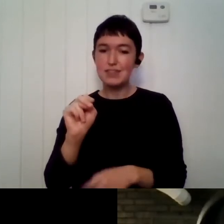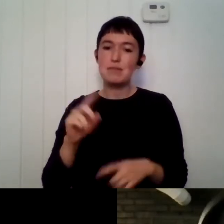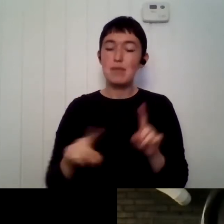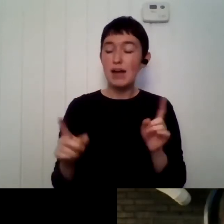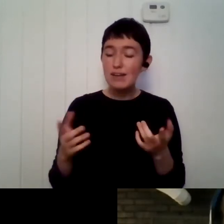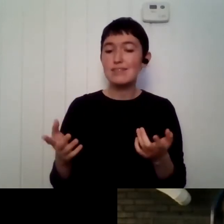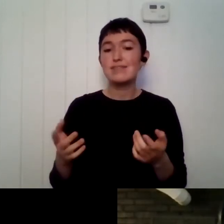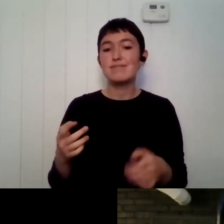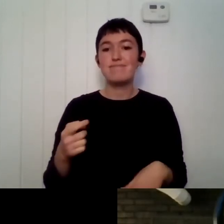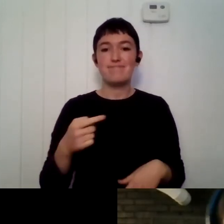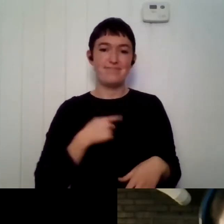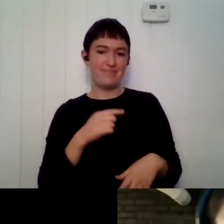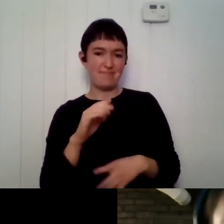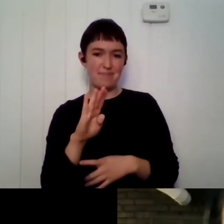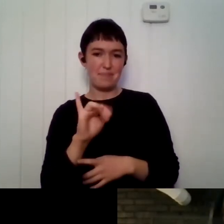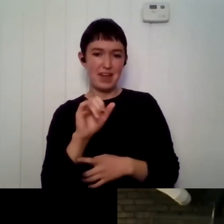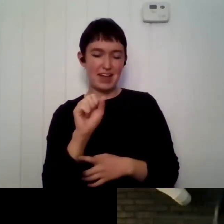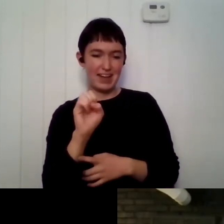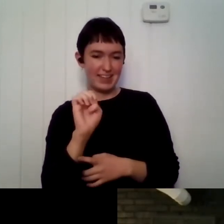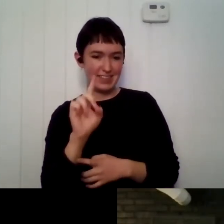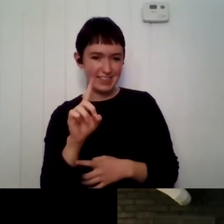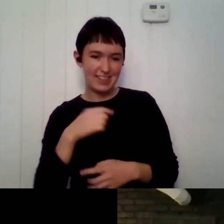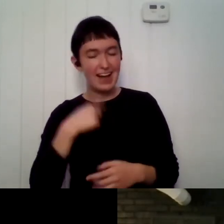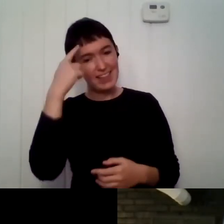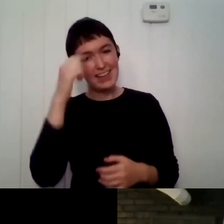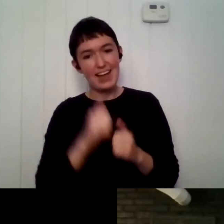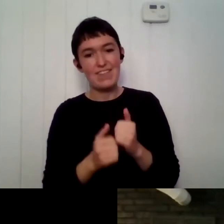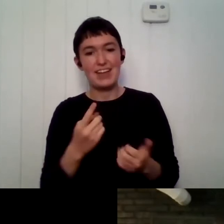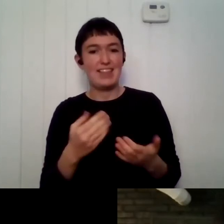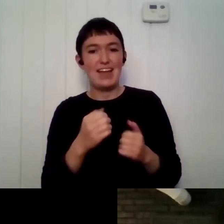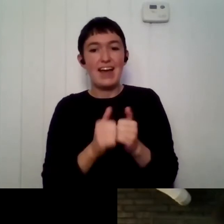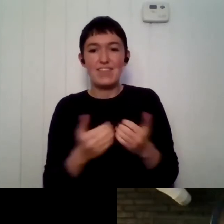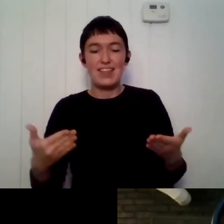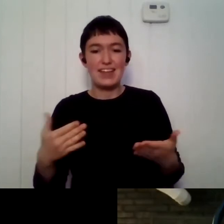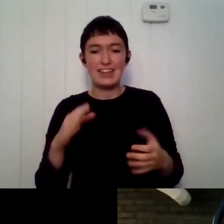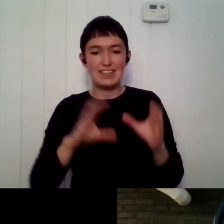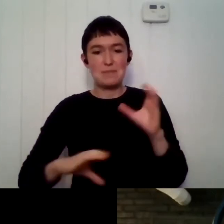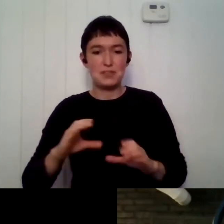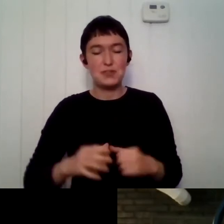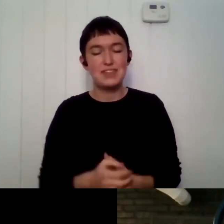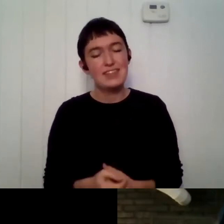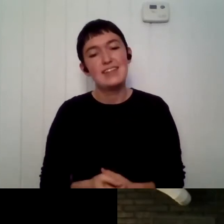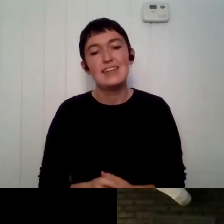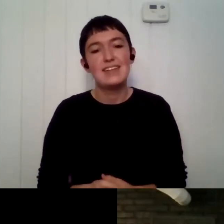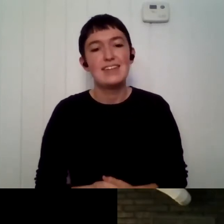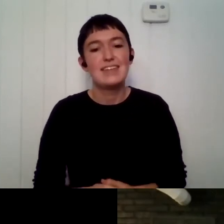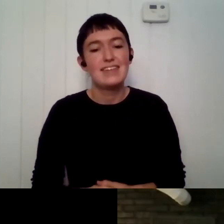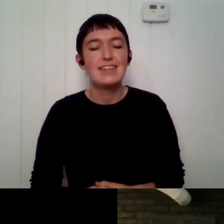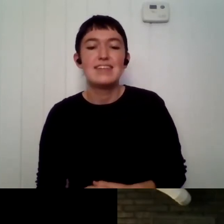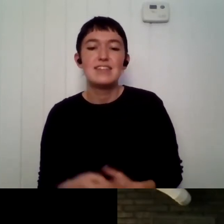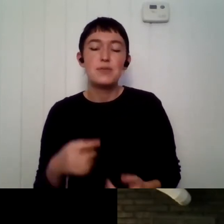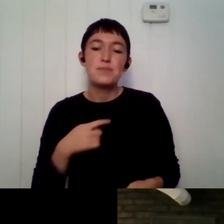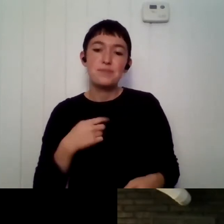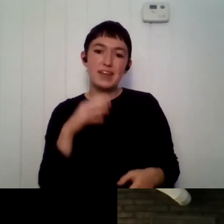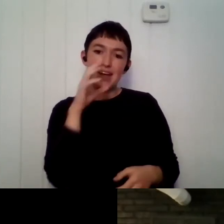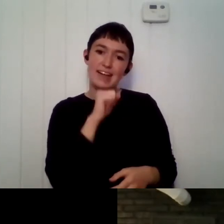very biased like I think everything is chemistry, right? So how are you? Yeah, it would be, I guess short answer